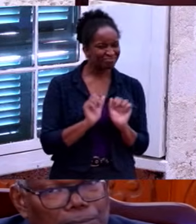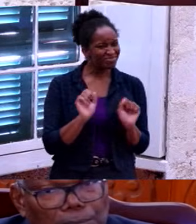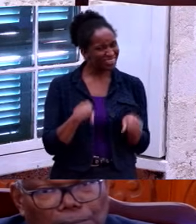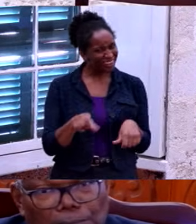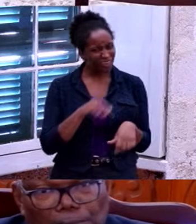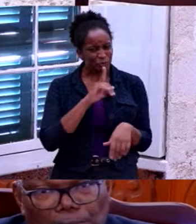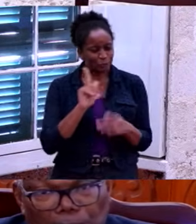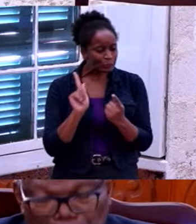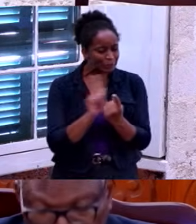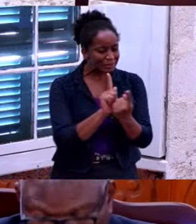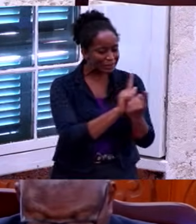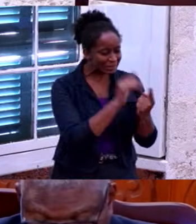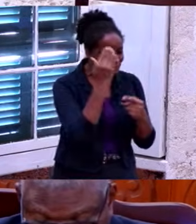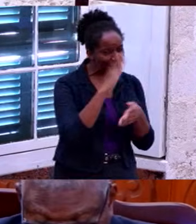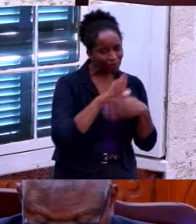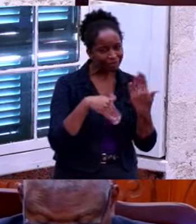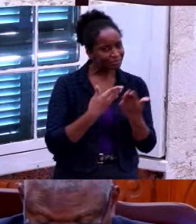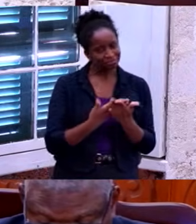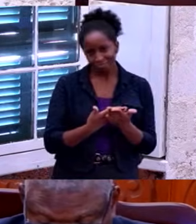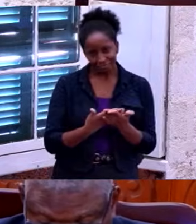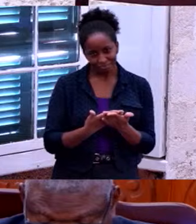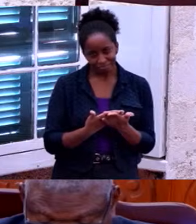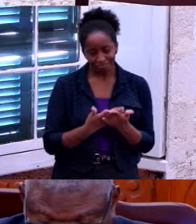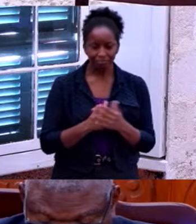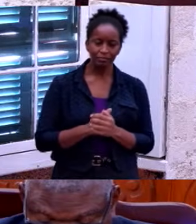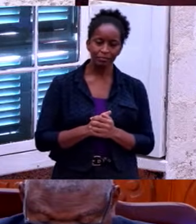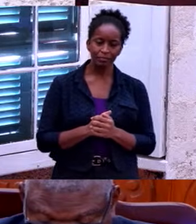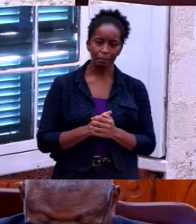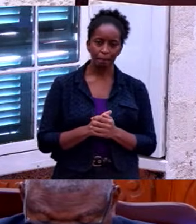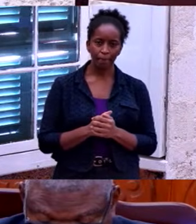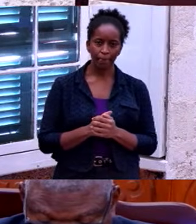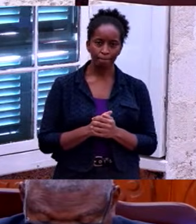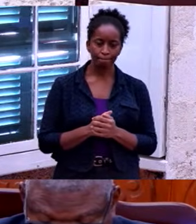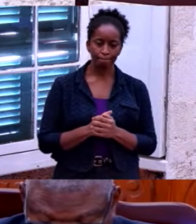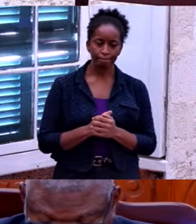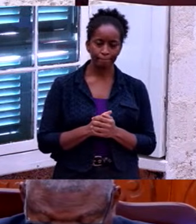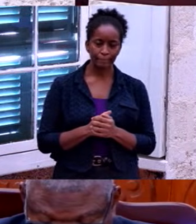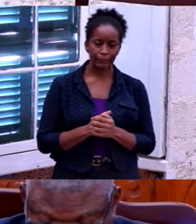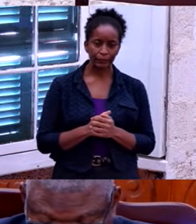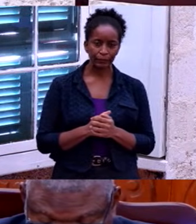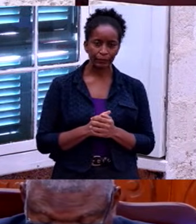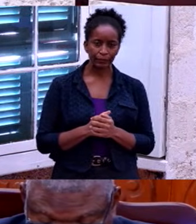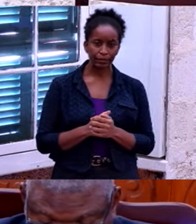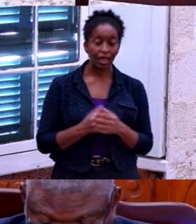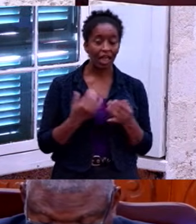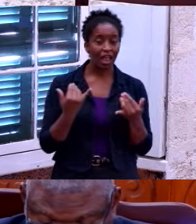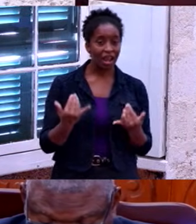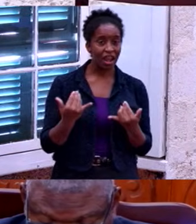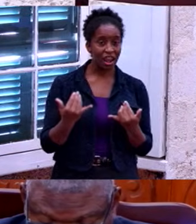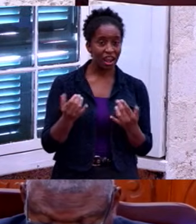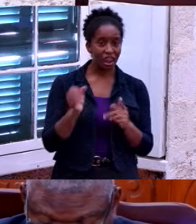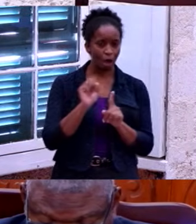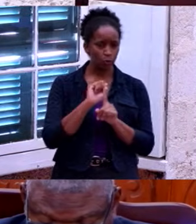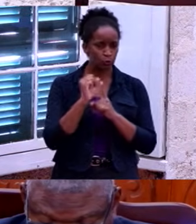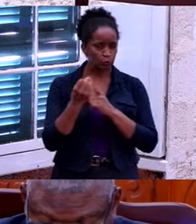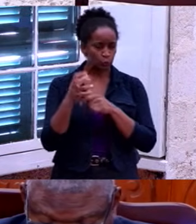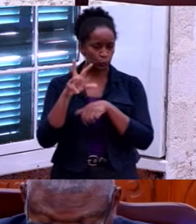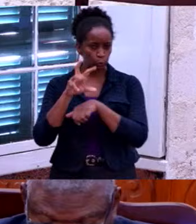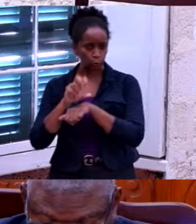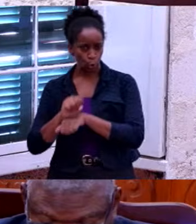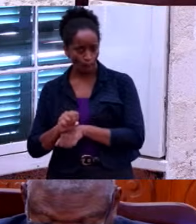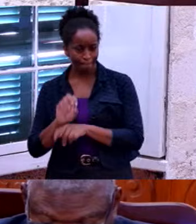as attentive, but because the social practices and the social norms and the